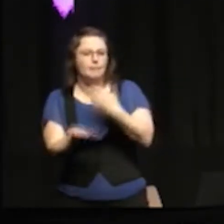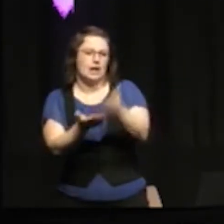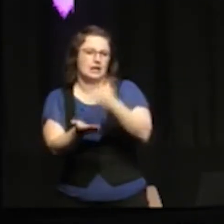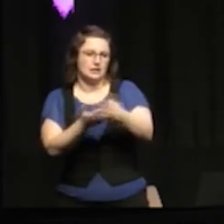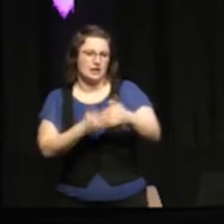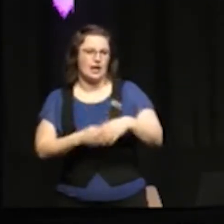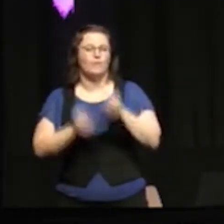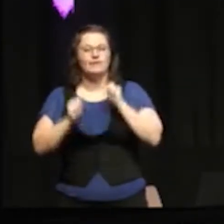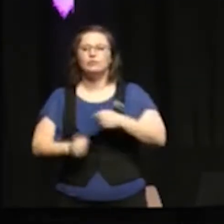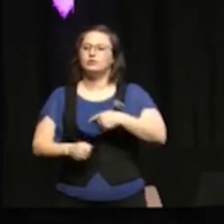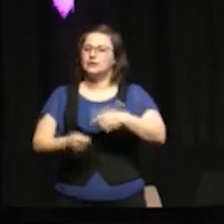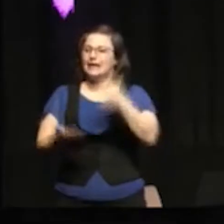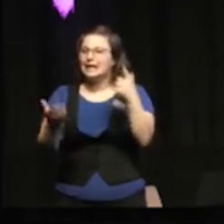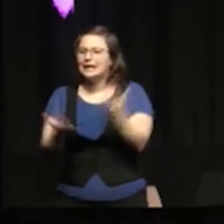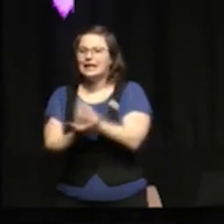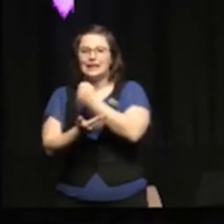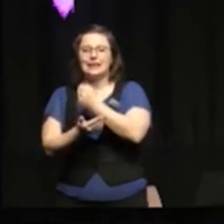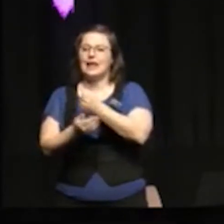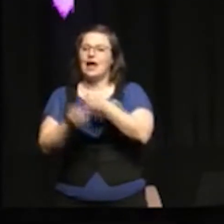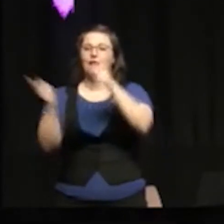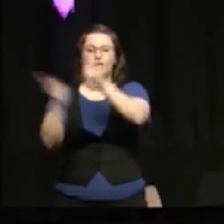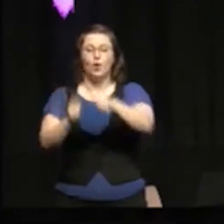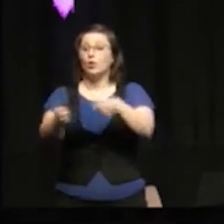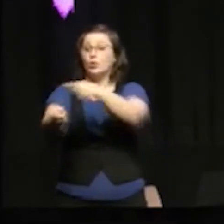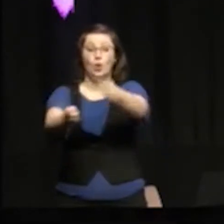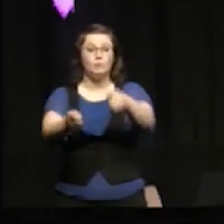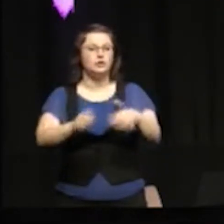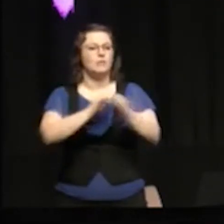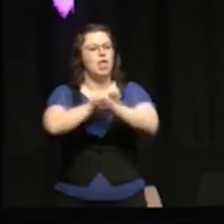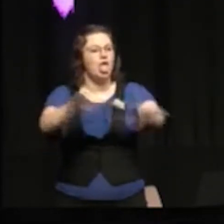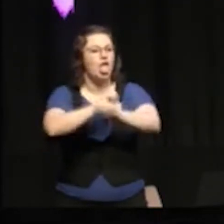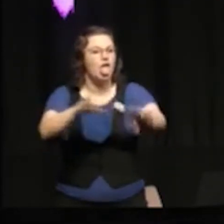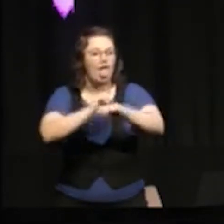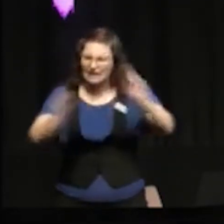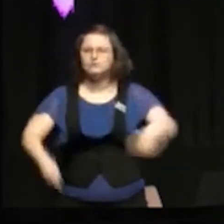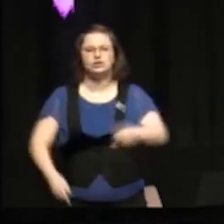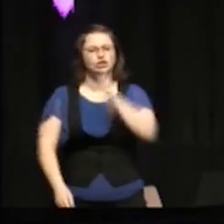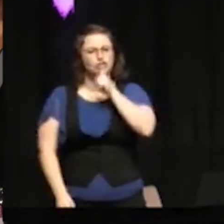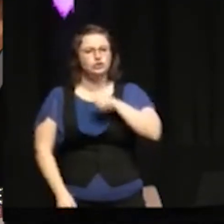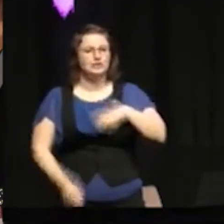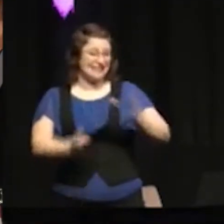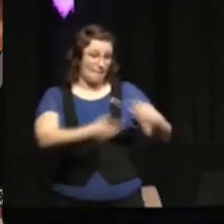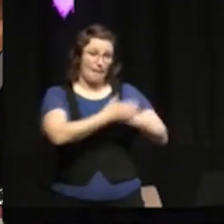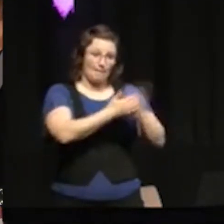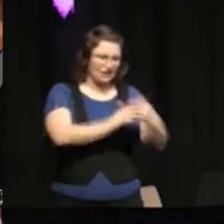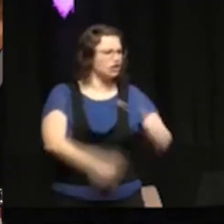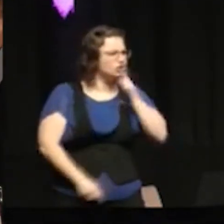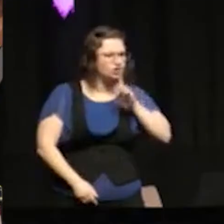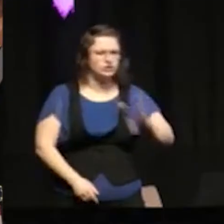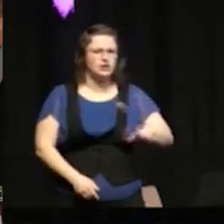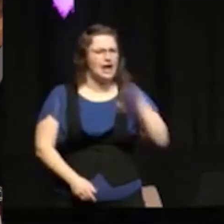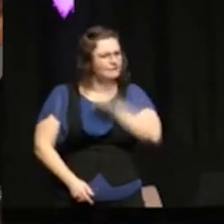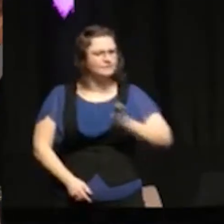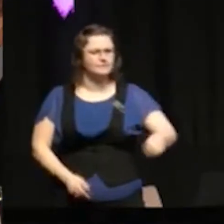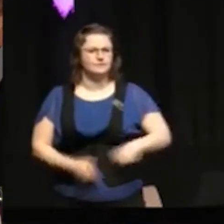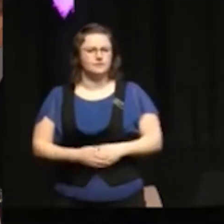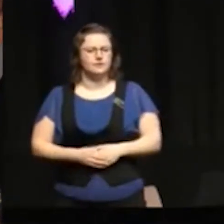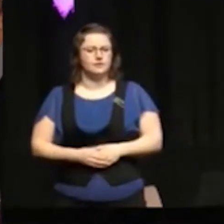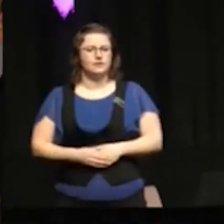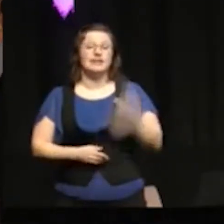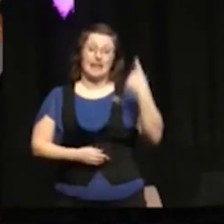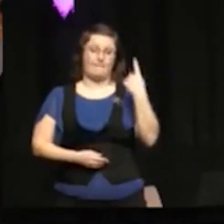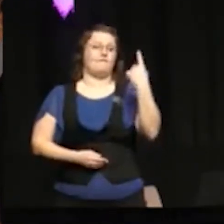true story, and we should tell the people who lie, politicians or medias, shut up. And this is the first step to